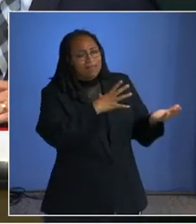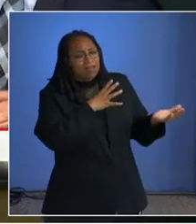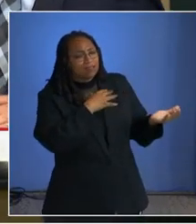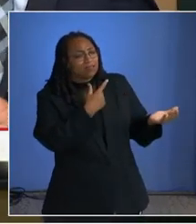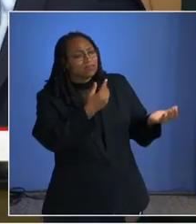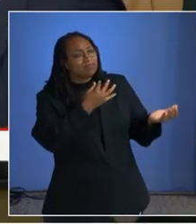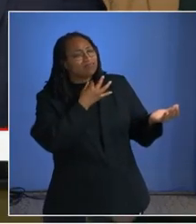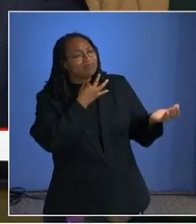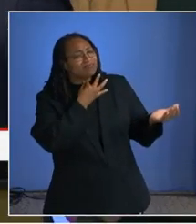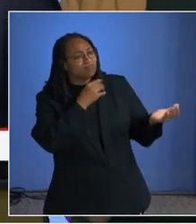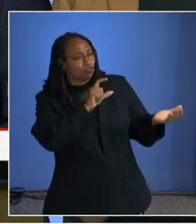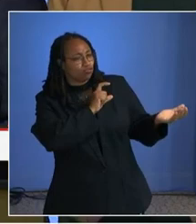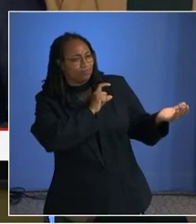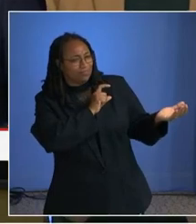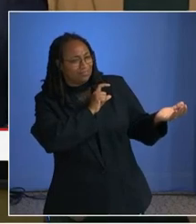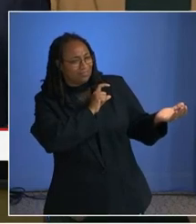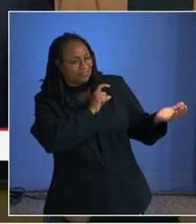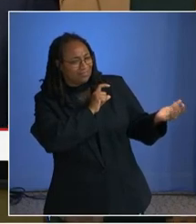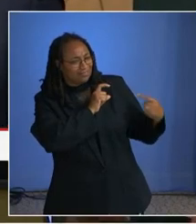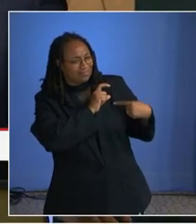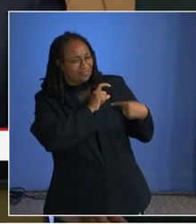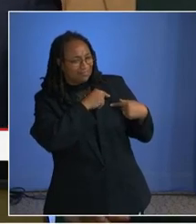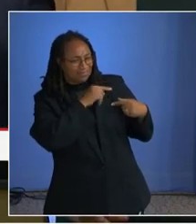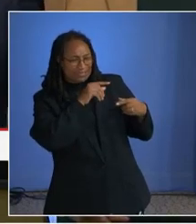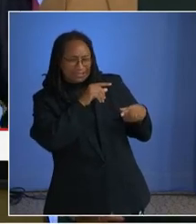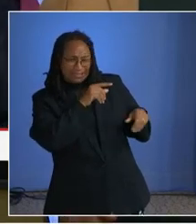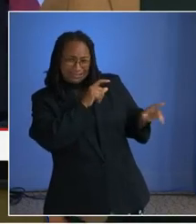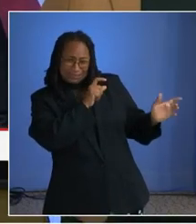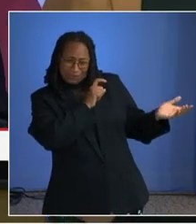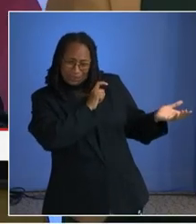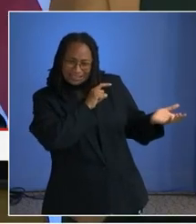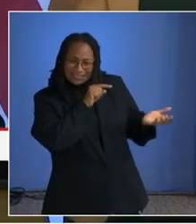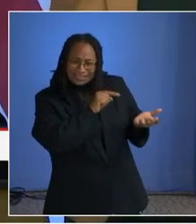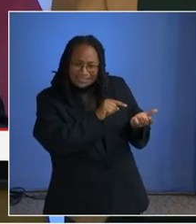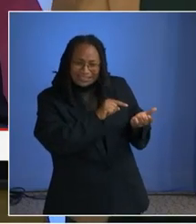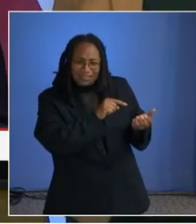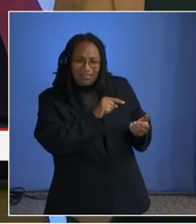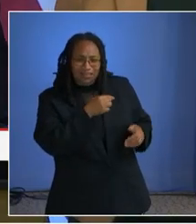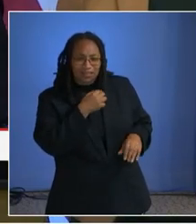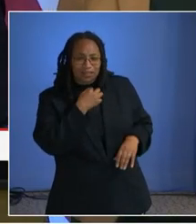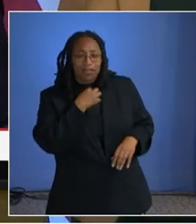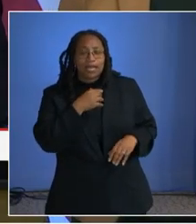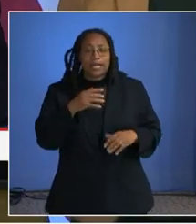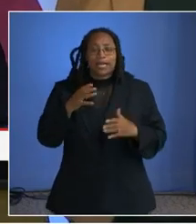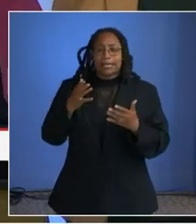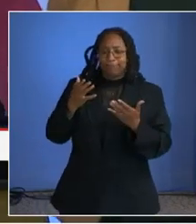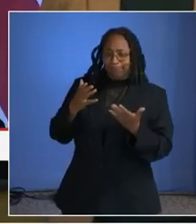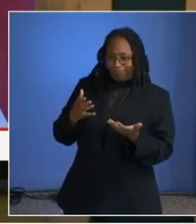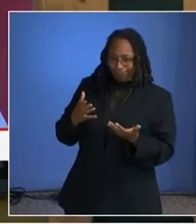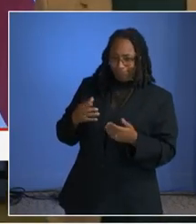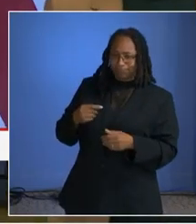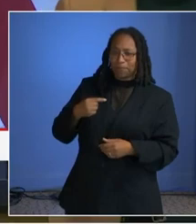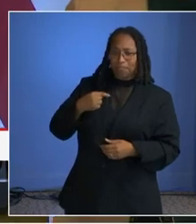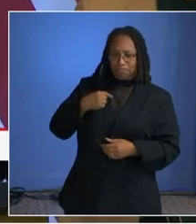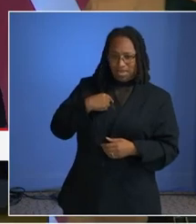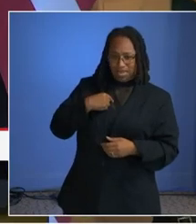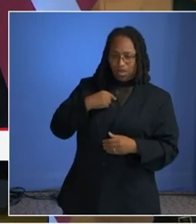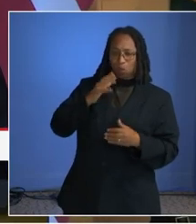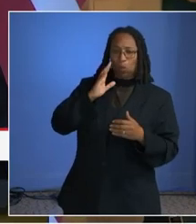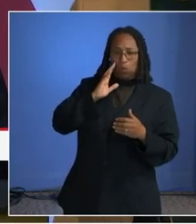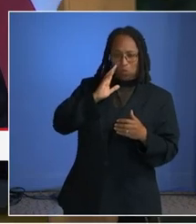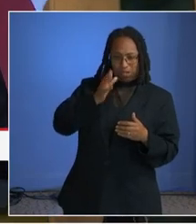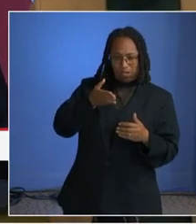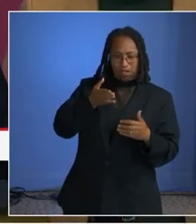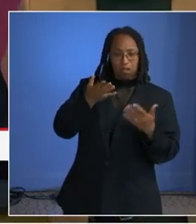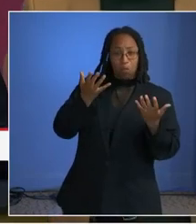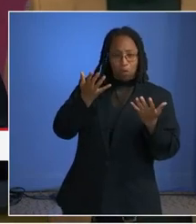are doing a better job than others. I'm going to take the danger of giving you what my suspects are as the highest and lowest,